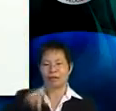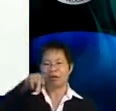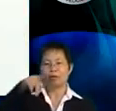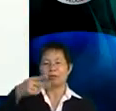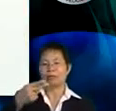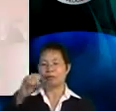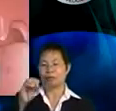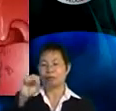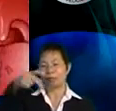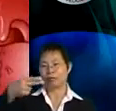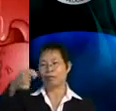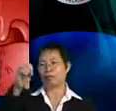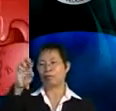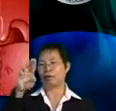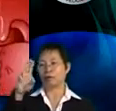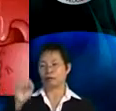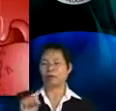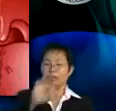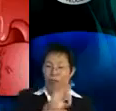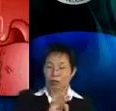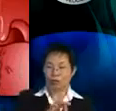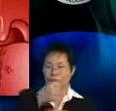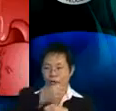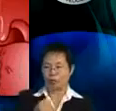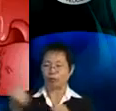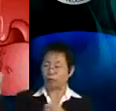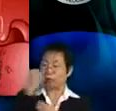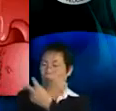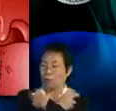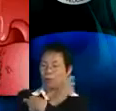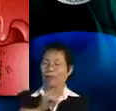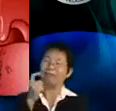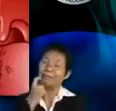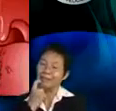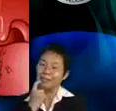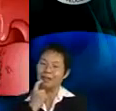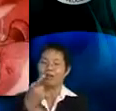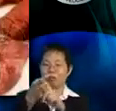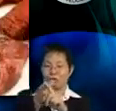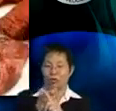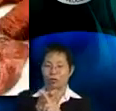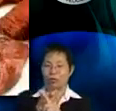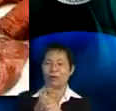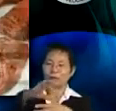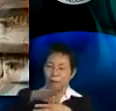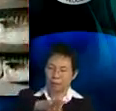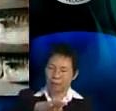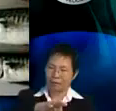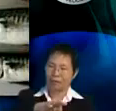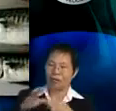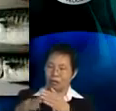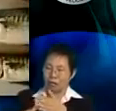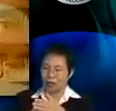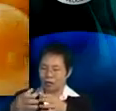Phosphorus. Function: formation of strong bones and teeth. Source: meat,